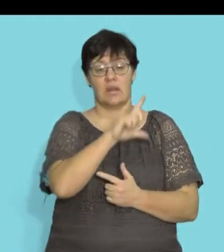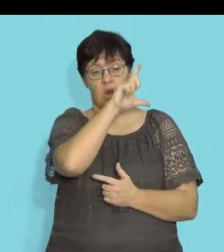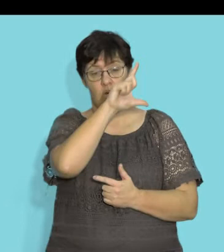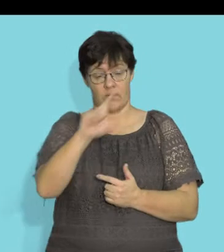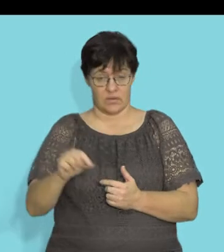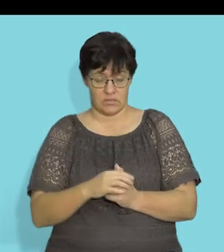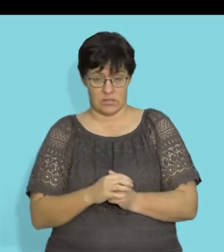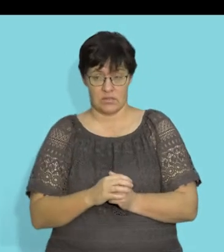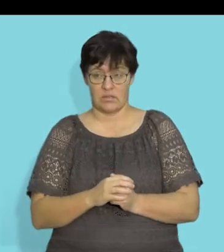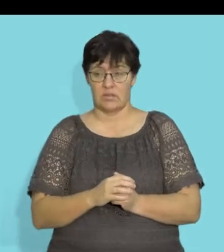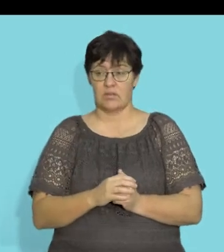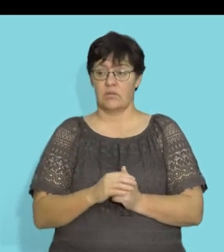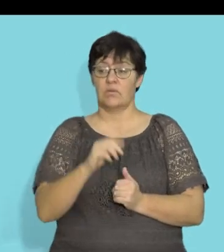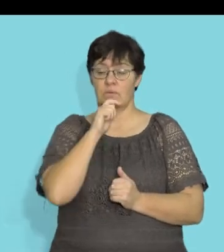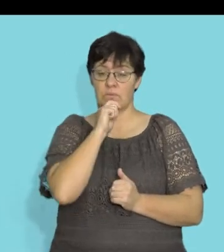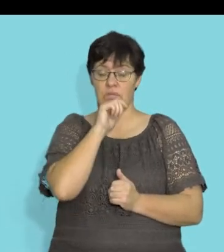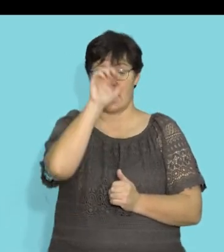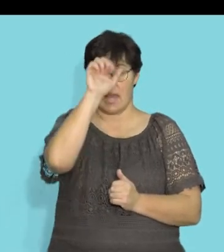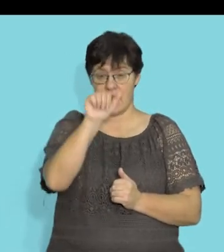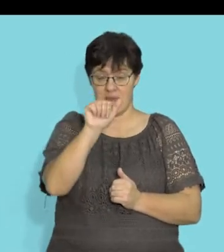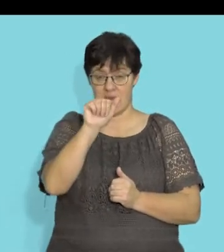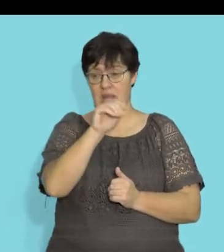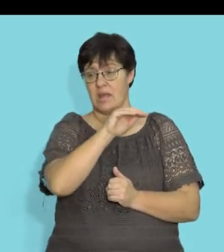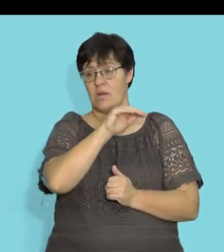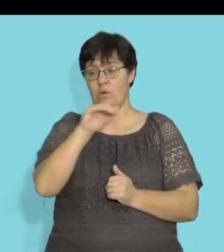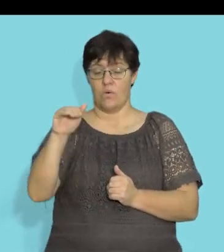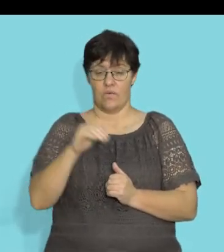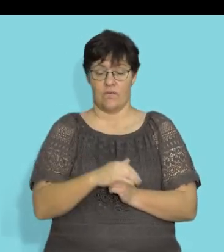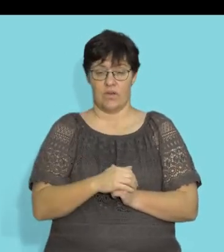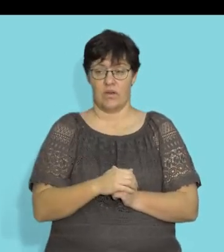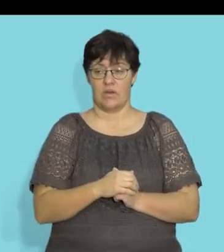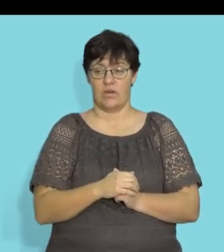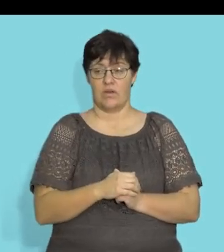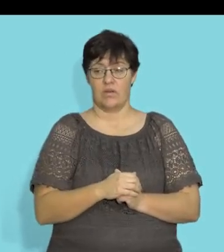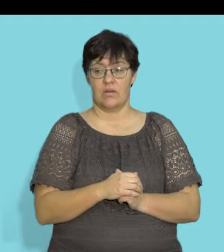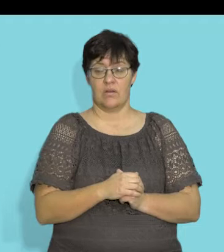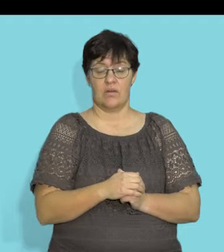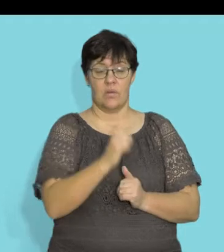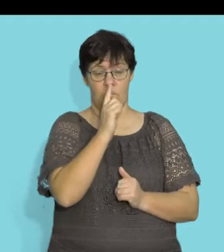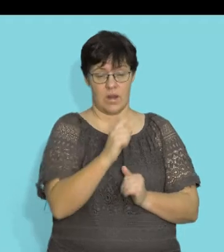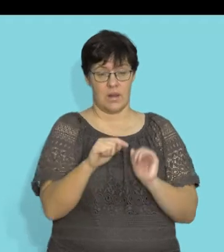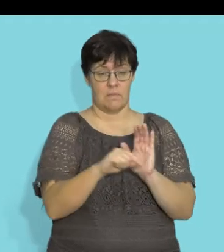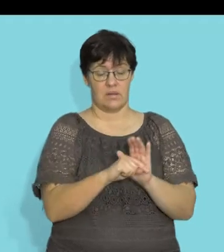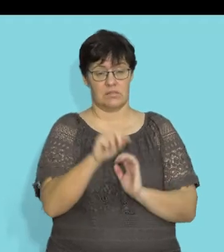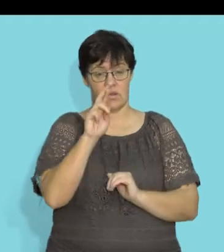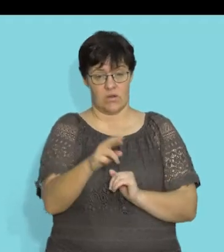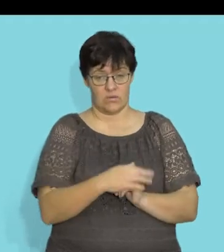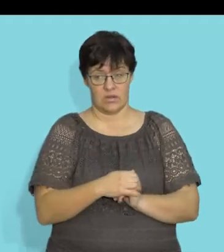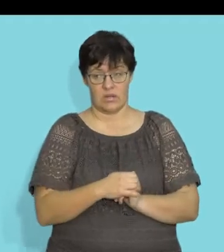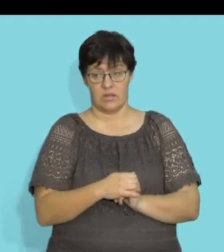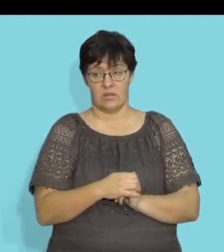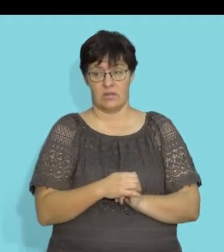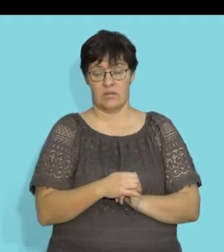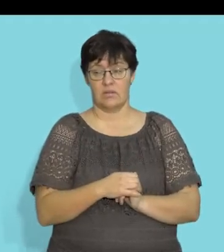converge by using a, which is my first term, and putting that over 1 minus